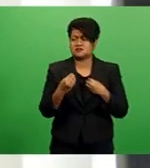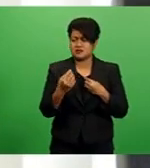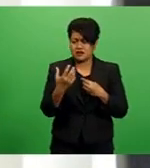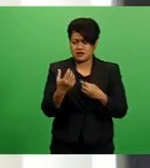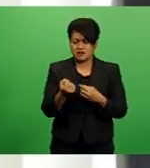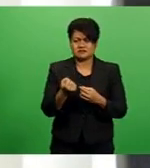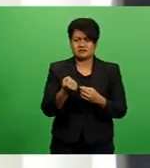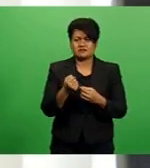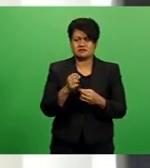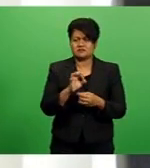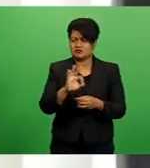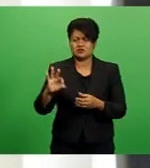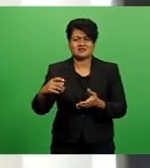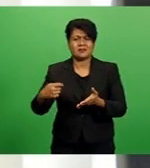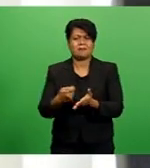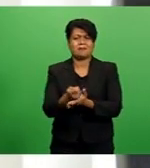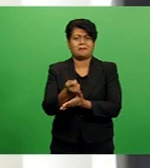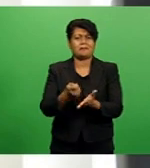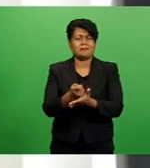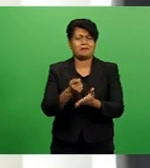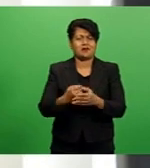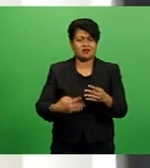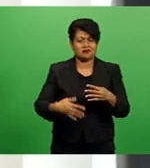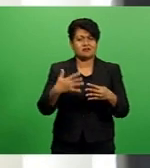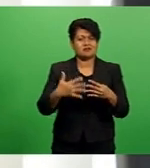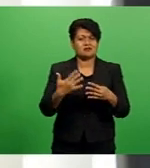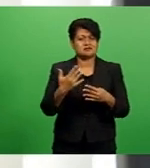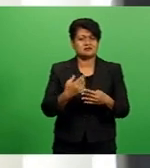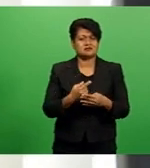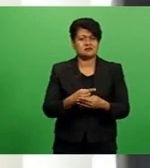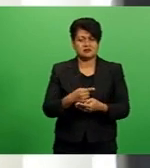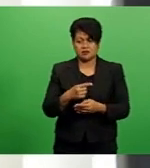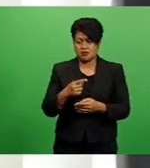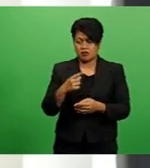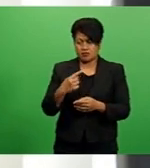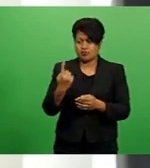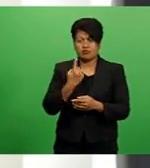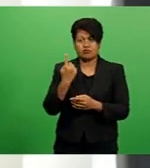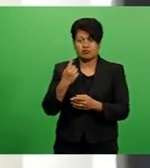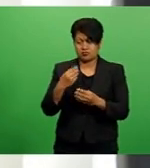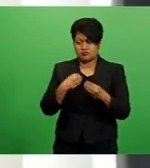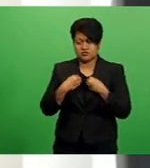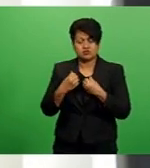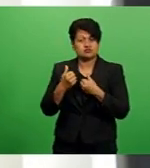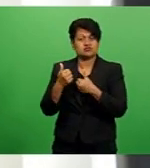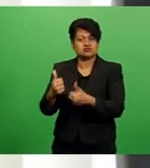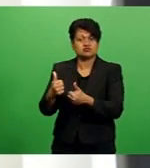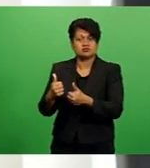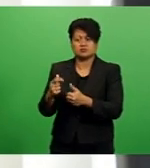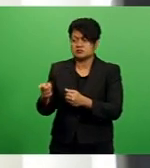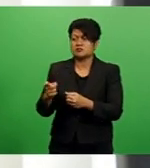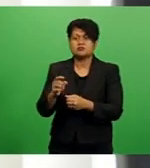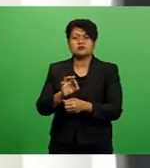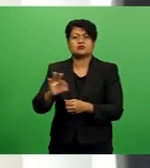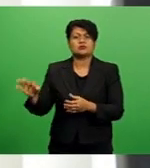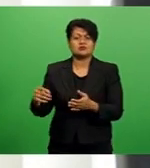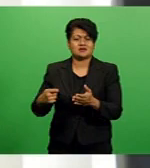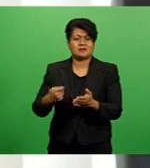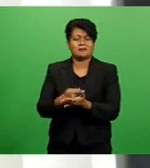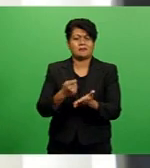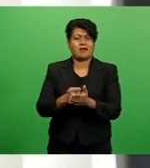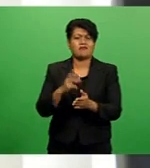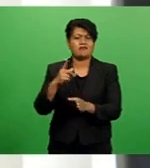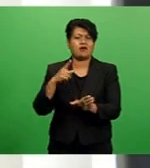were better in the country, and they have been owing rates for years, and of course the